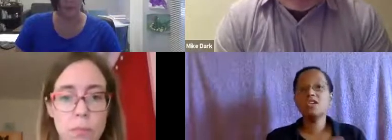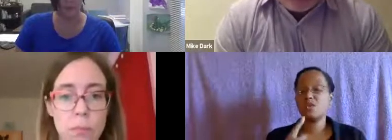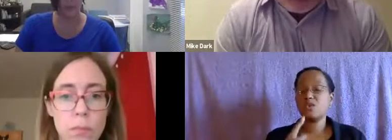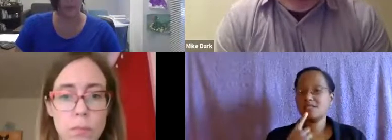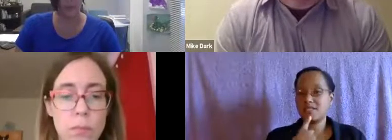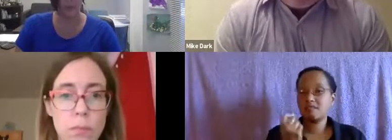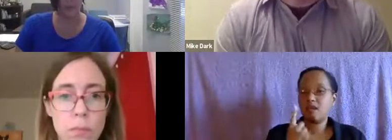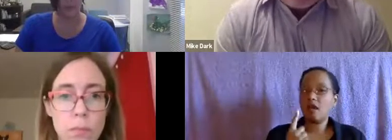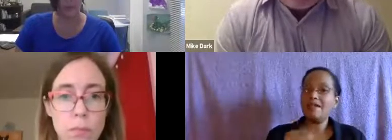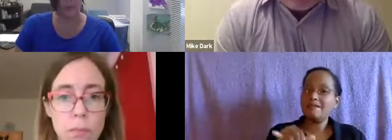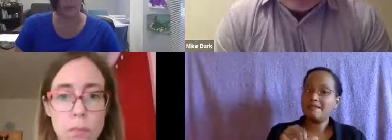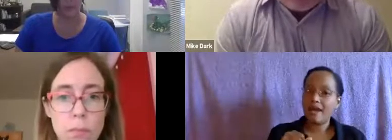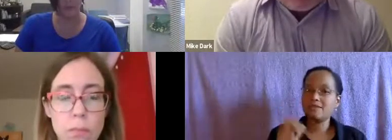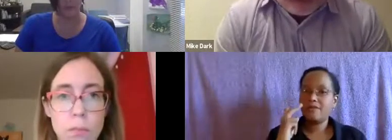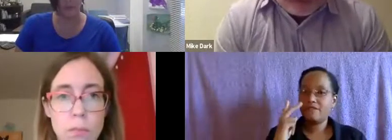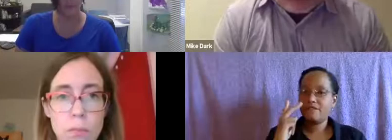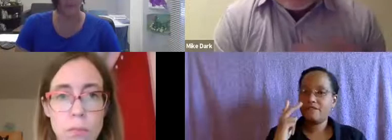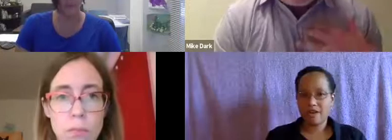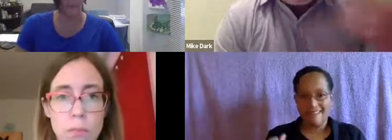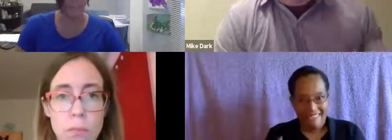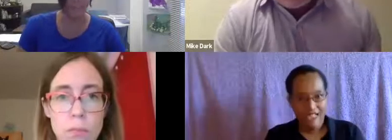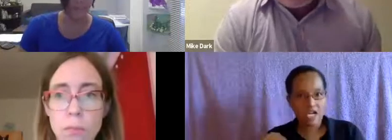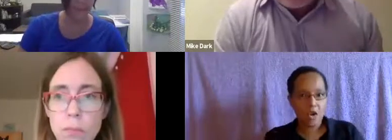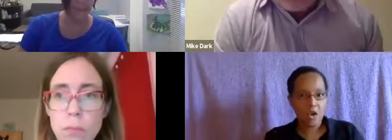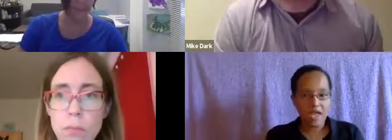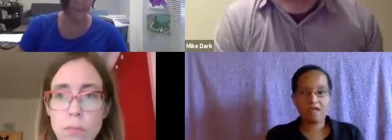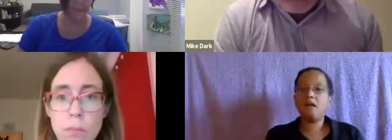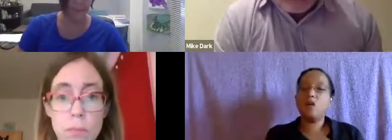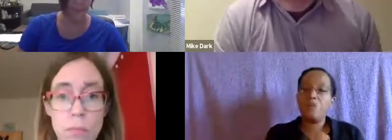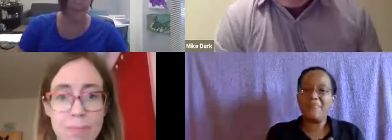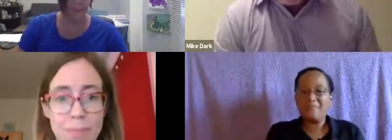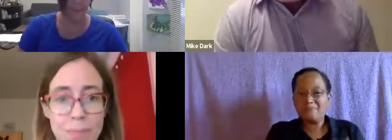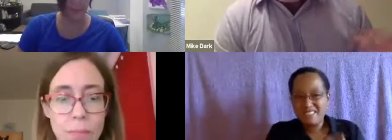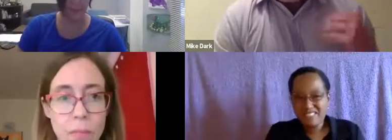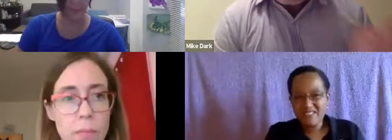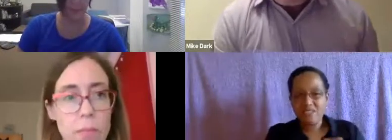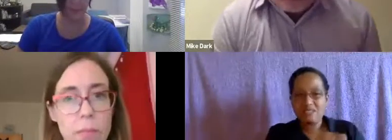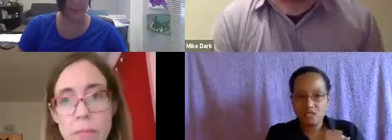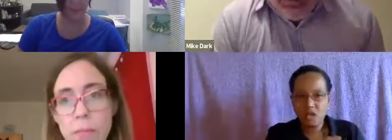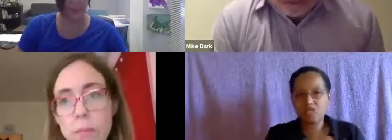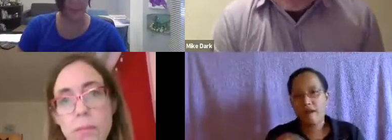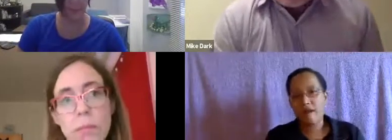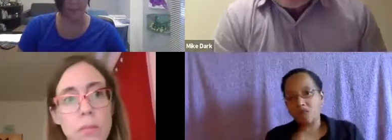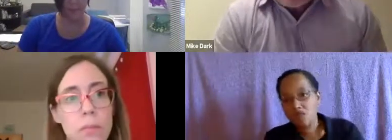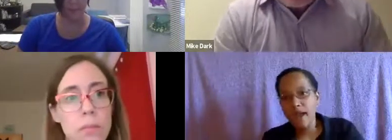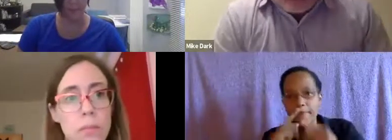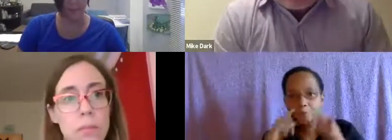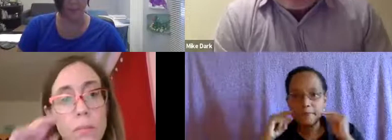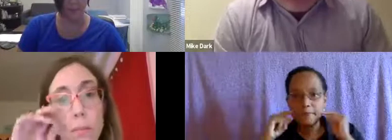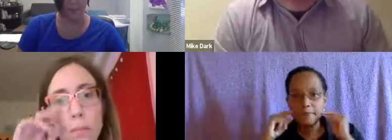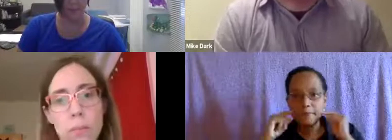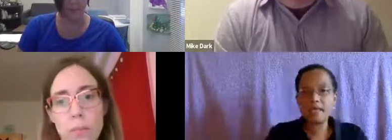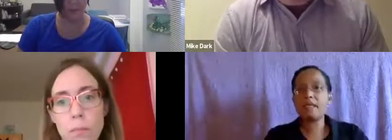of Public Health has said if a resident is cognitively impaired, for example,